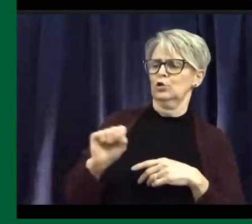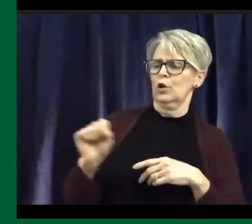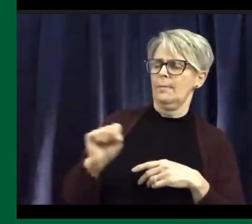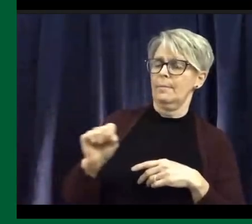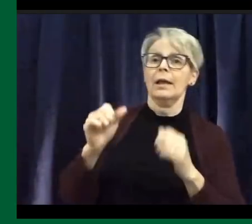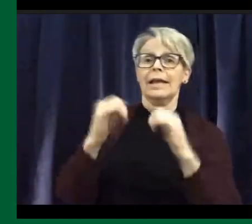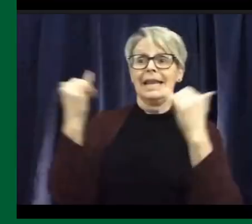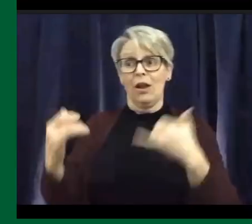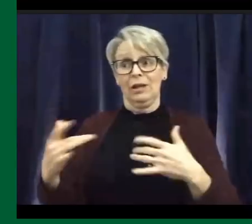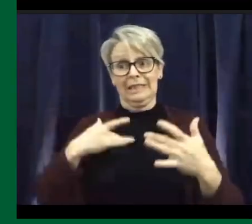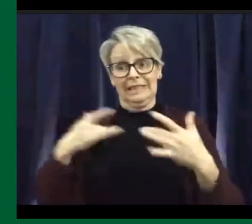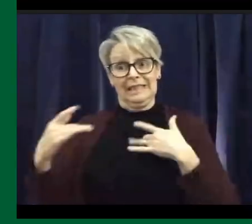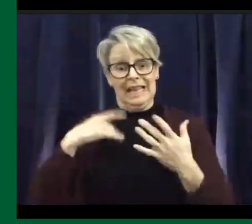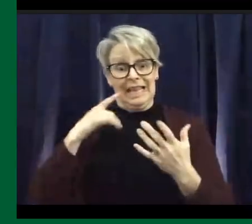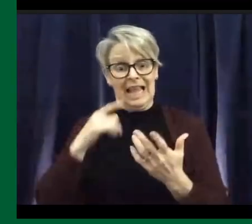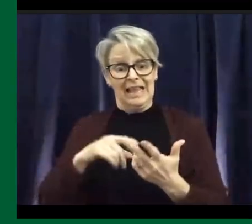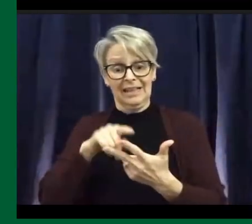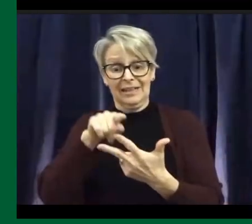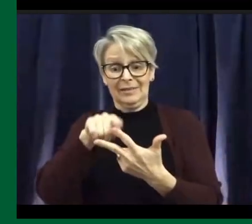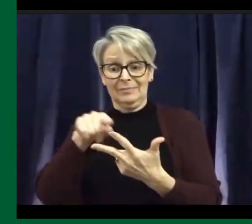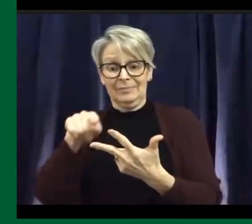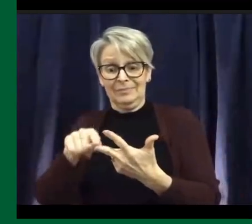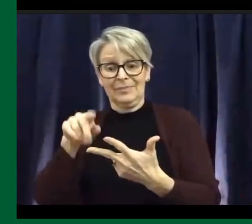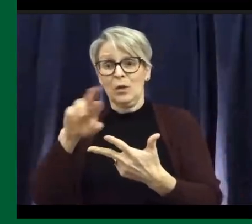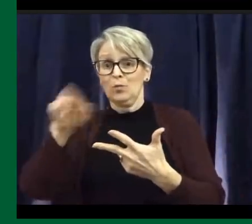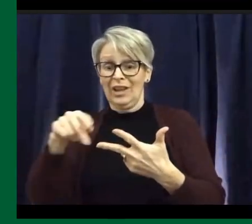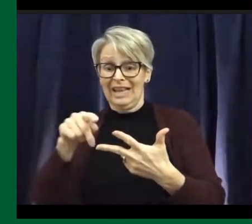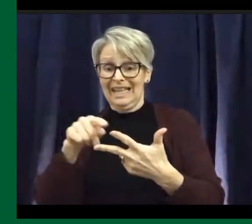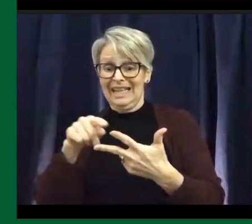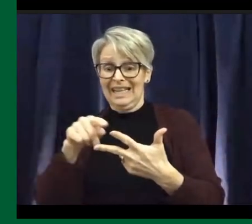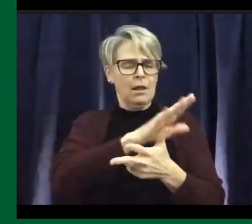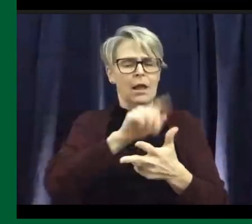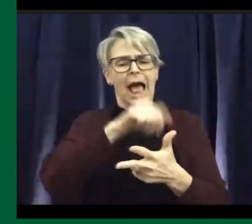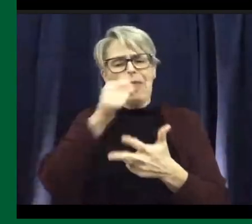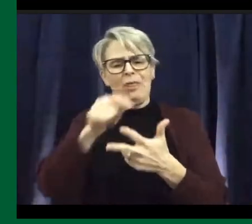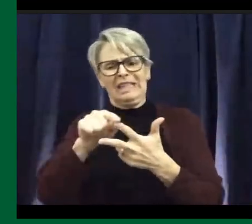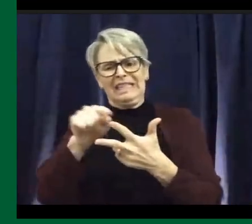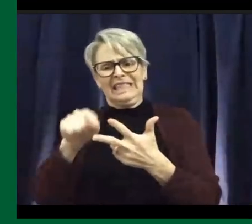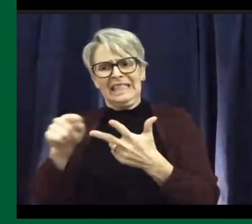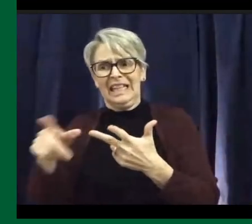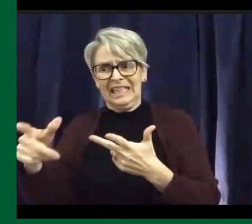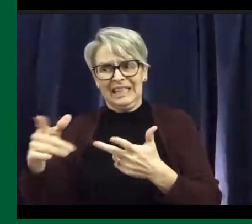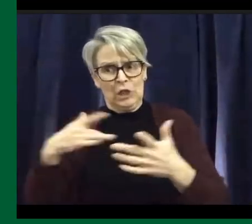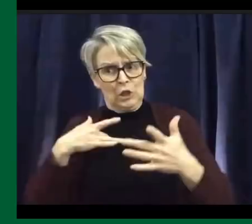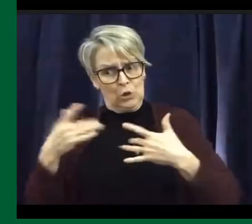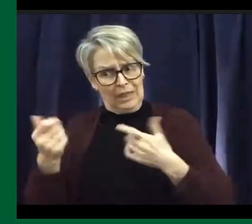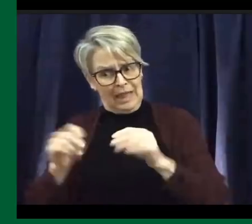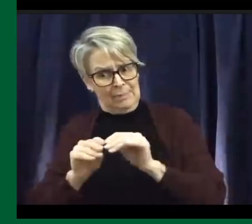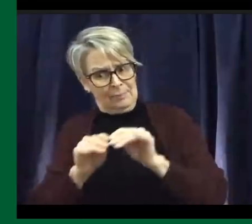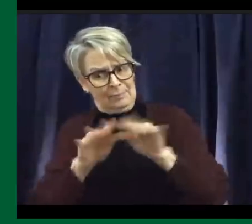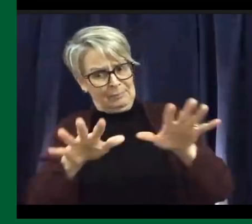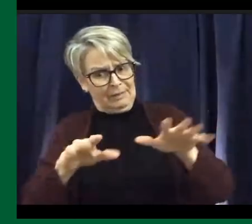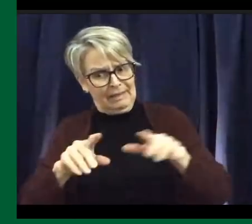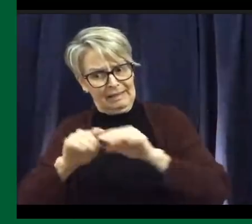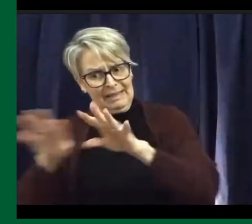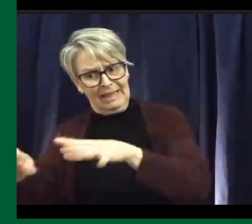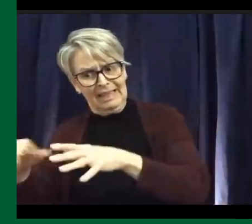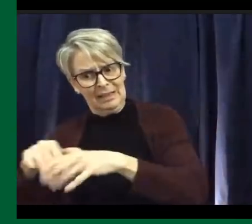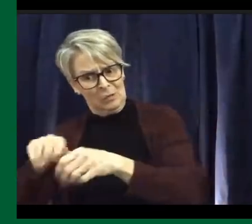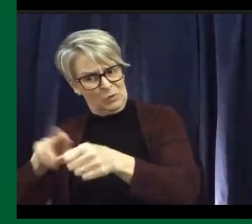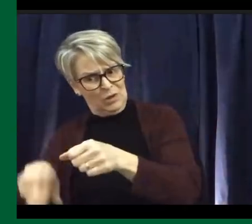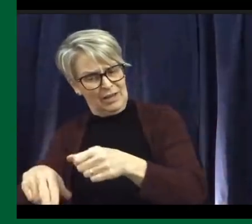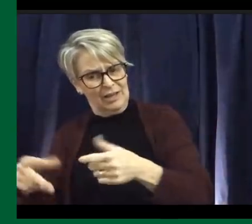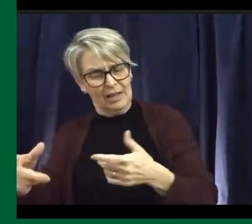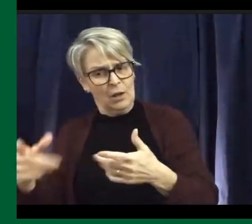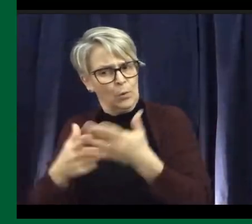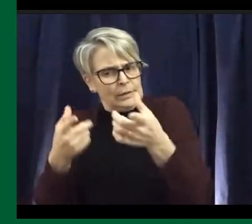two in Regina that aren't linked to travel, are you concerned about community transmission of those happening now, and what does that mean for the